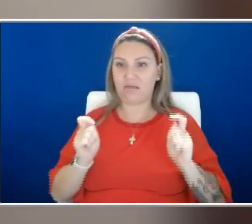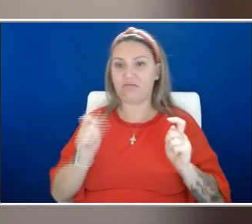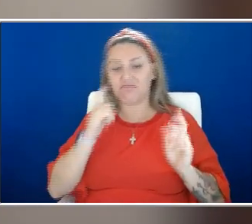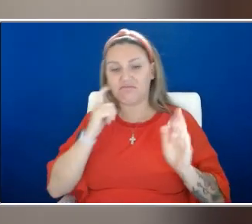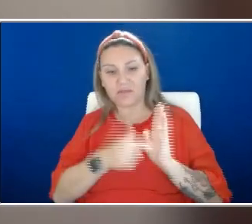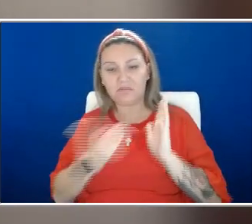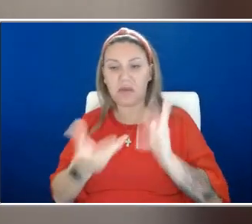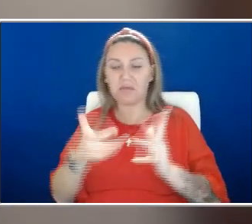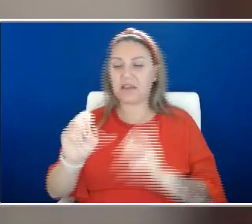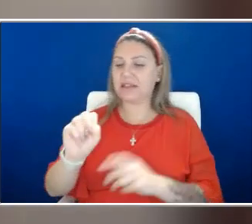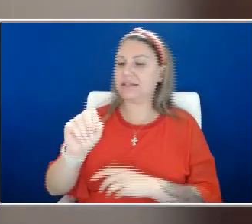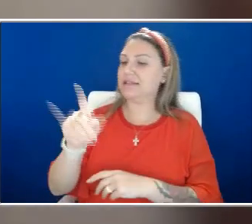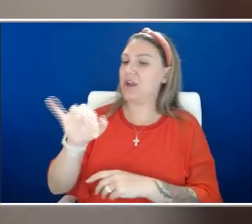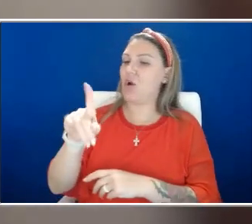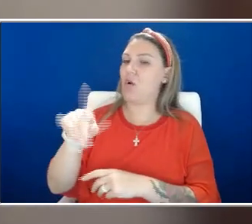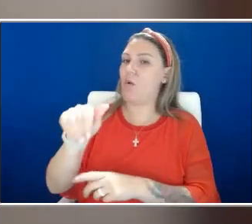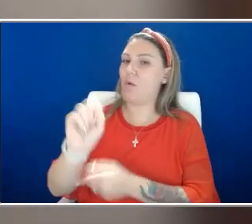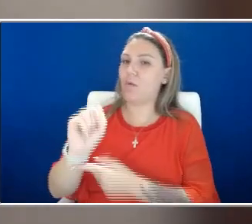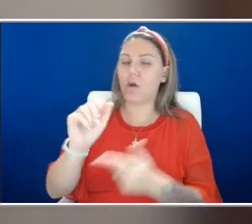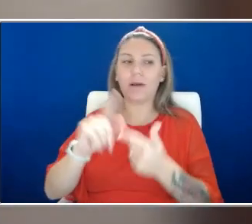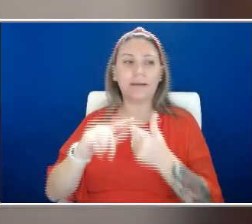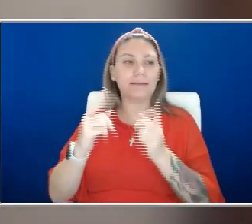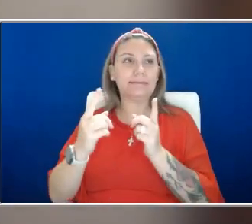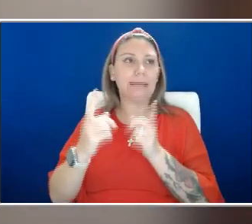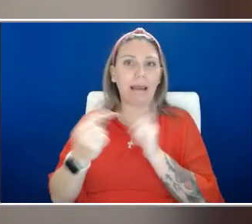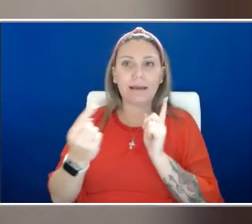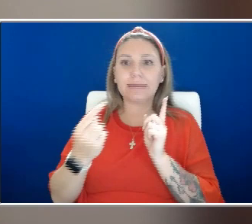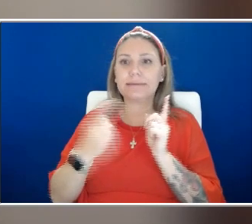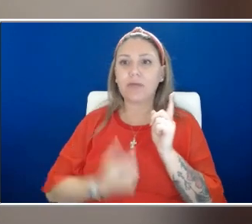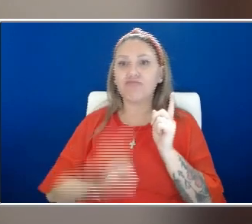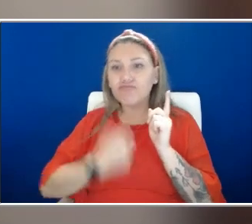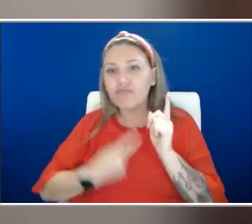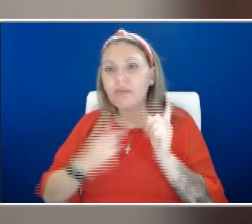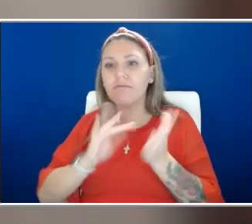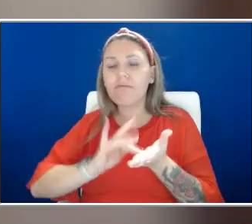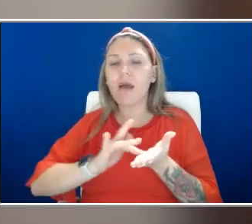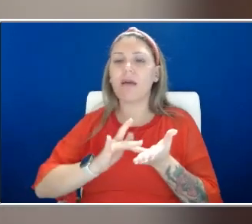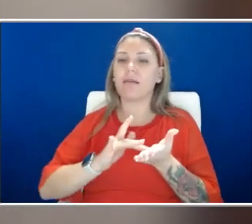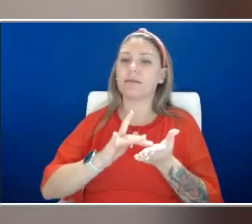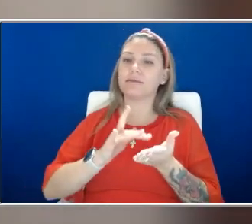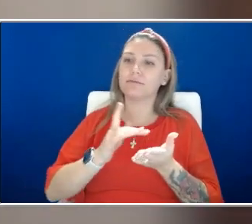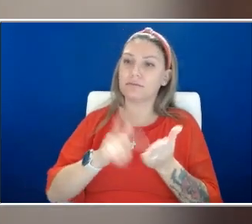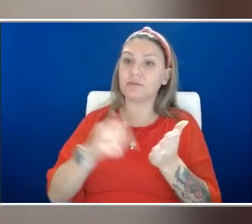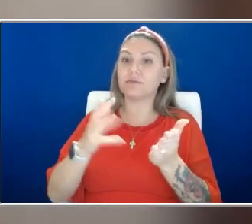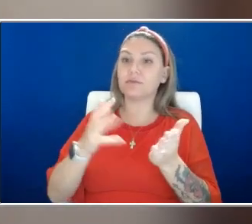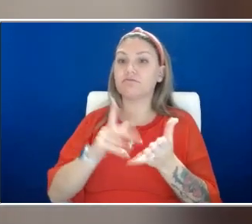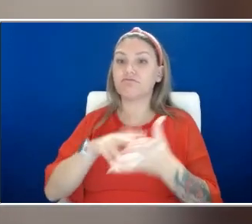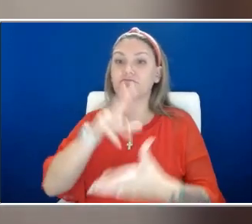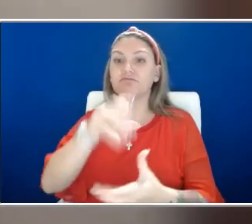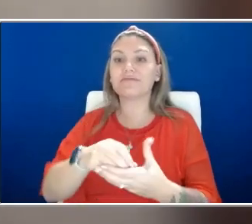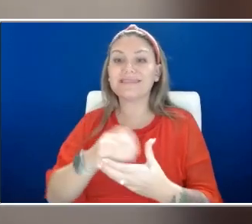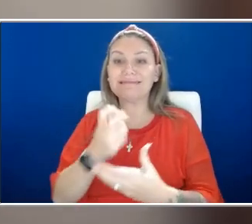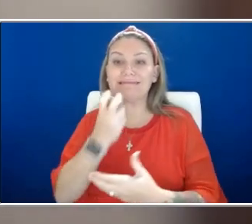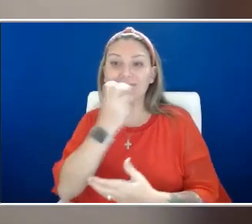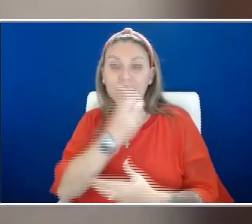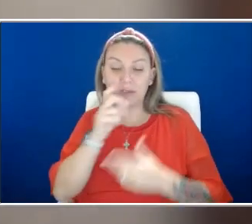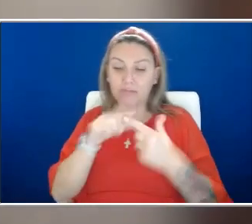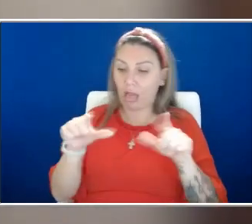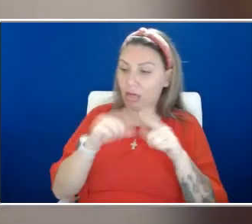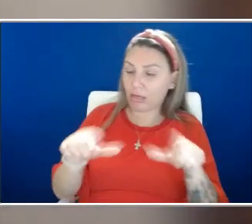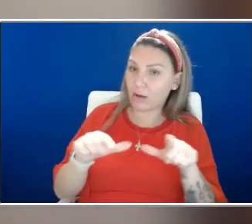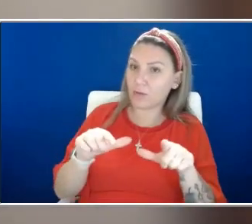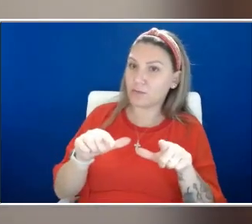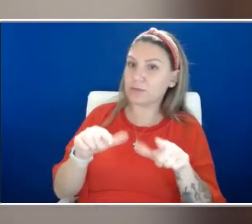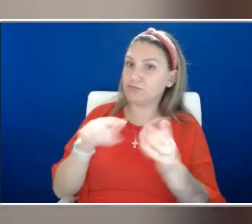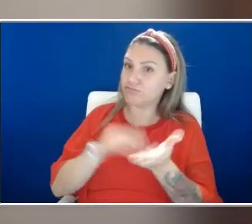some steroids. Sometimes we use some anti-reflux medications. Sometimes we engage speech-language pathologists to help rehabilitate